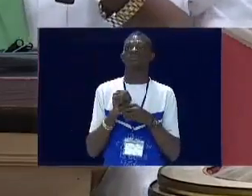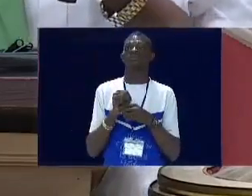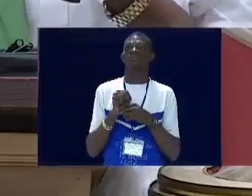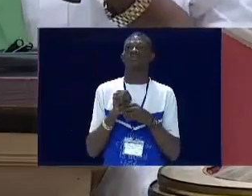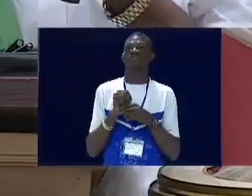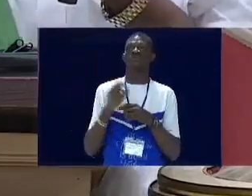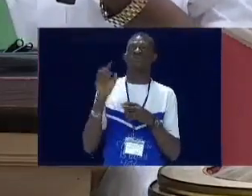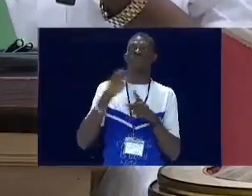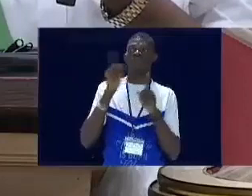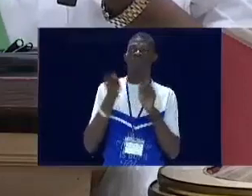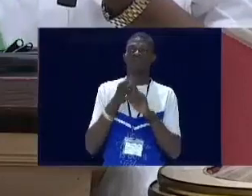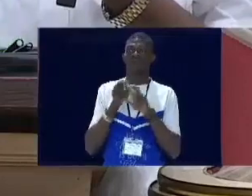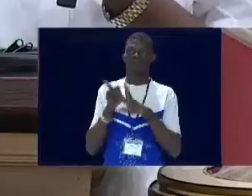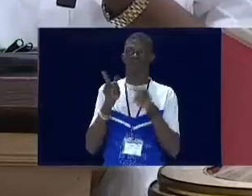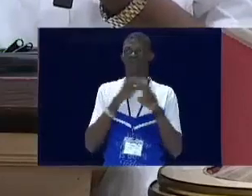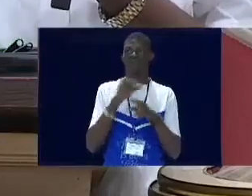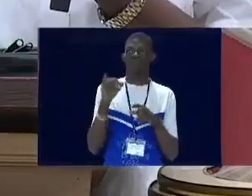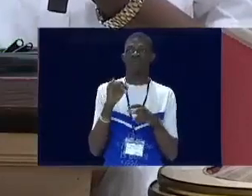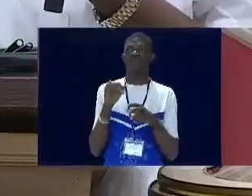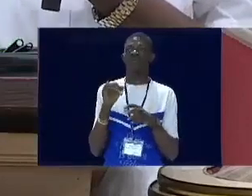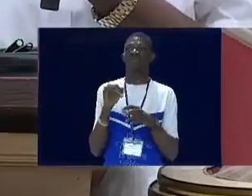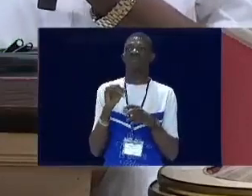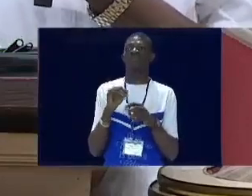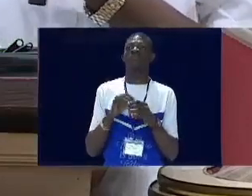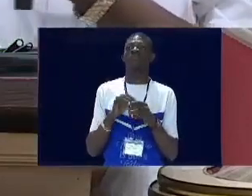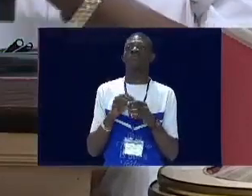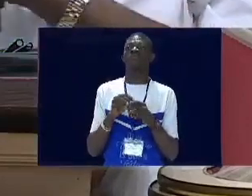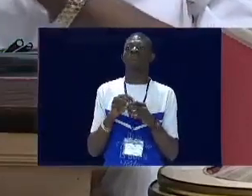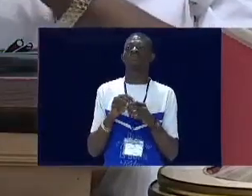you are watching. Nigba ti en wo.